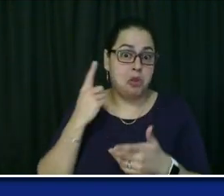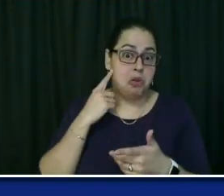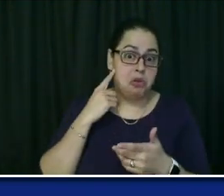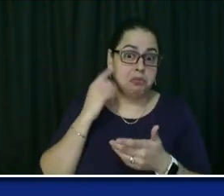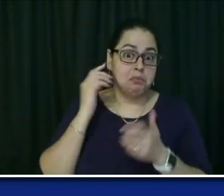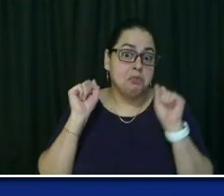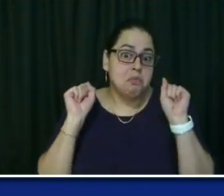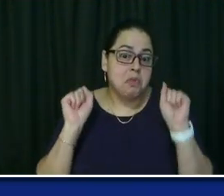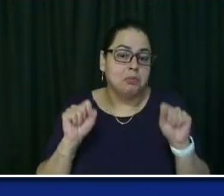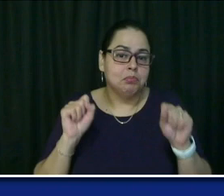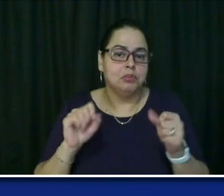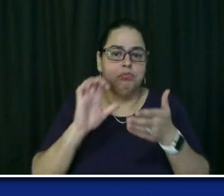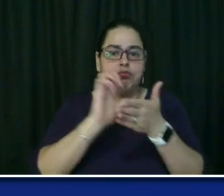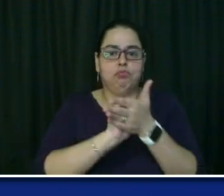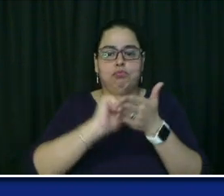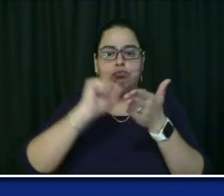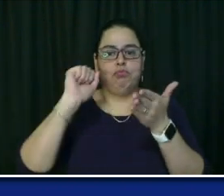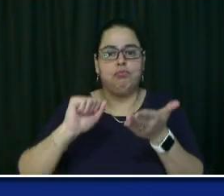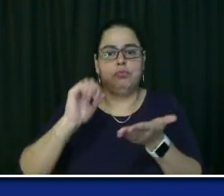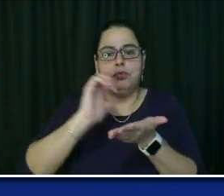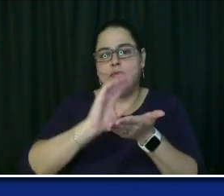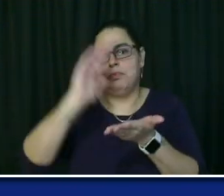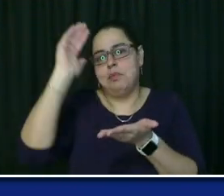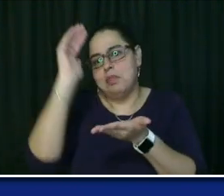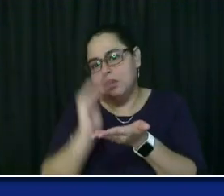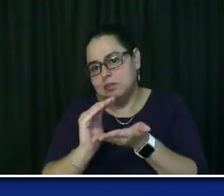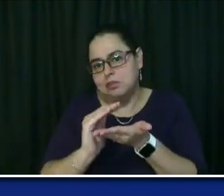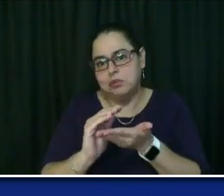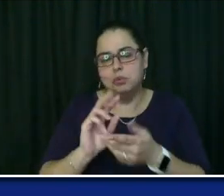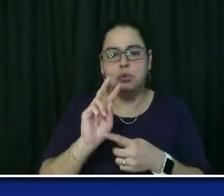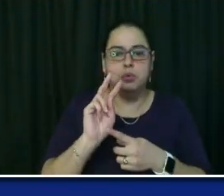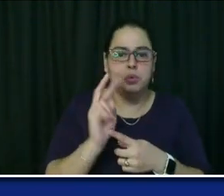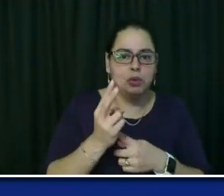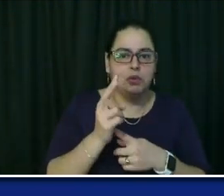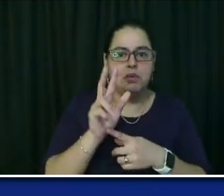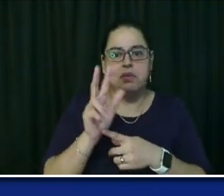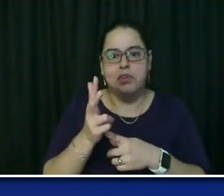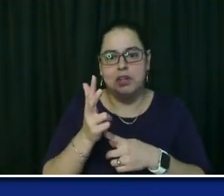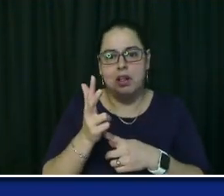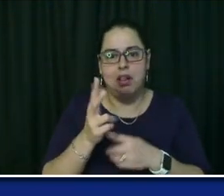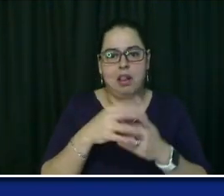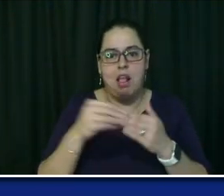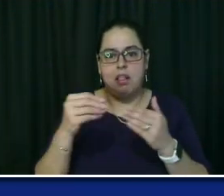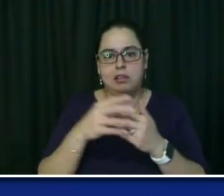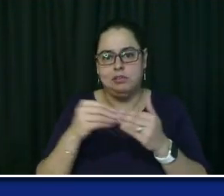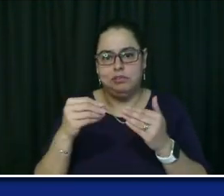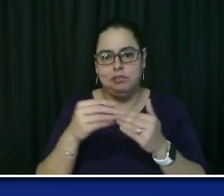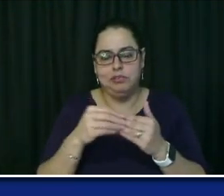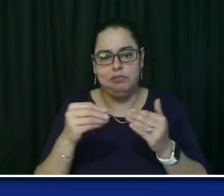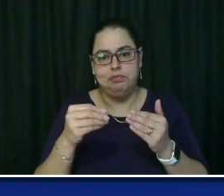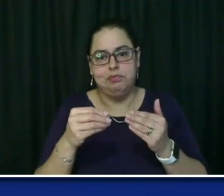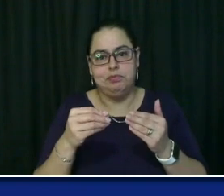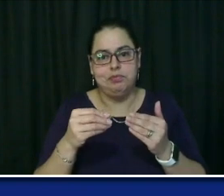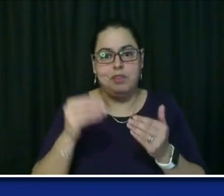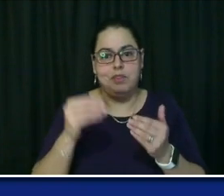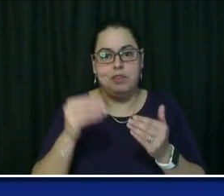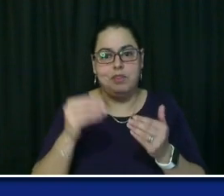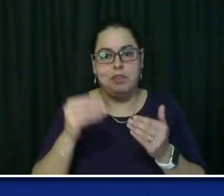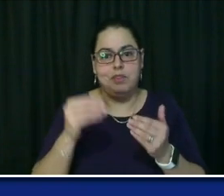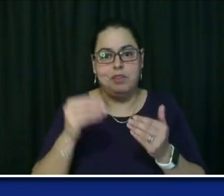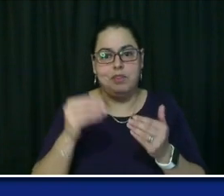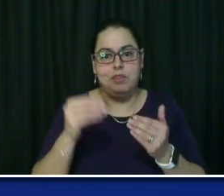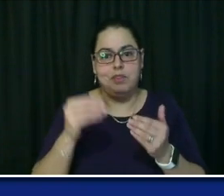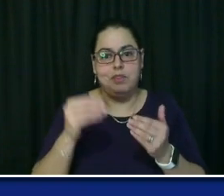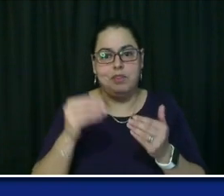$2.67 to $3.20 credit against the $16 base monthly customer charge. That is not